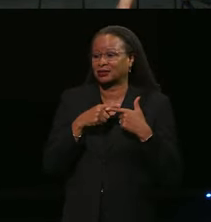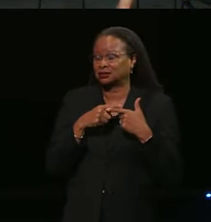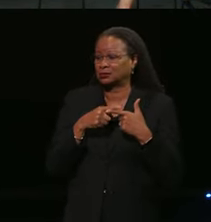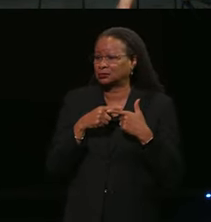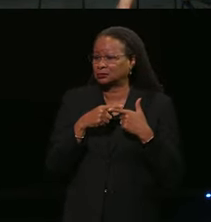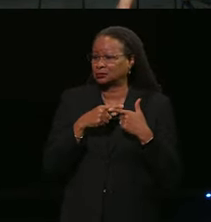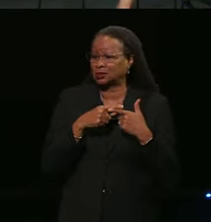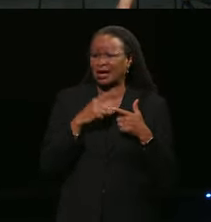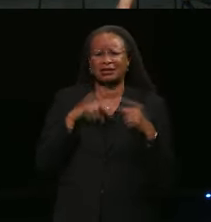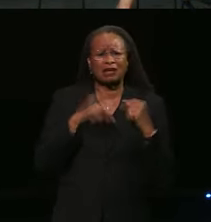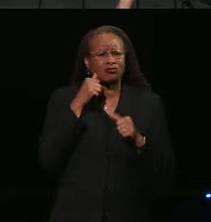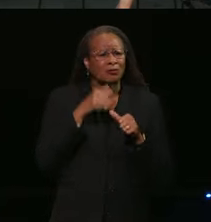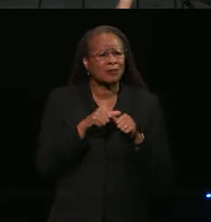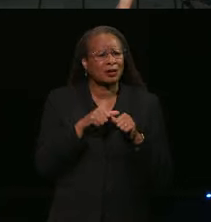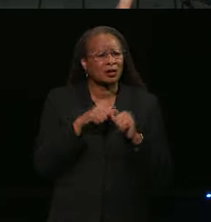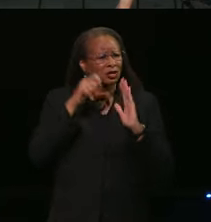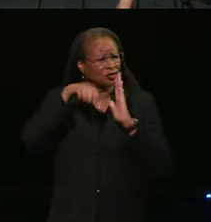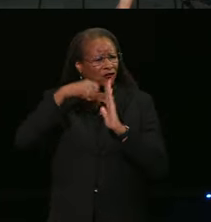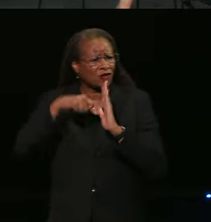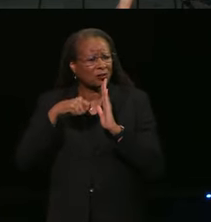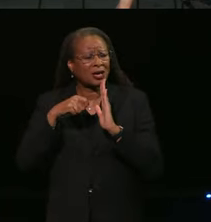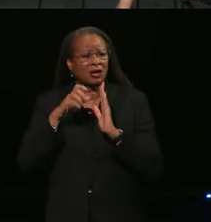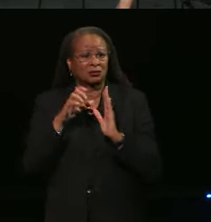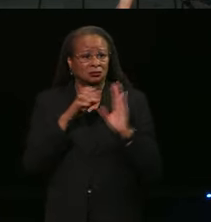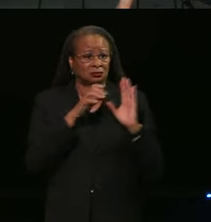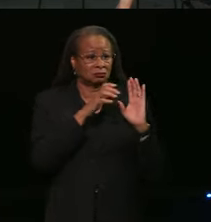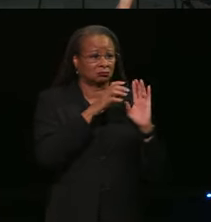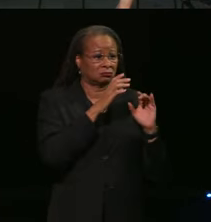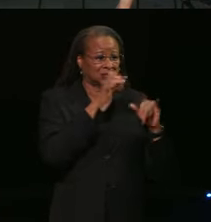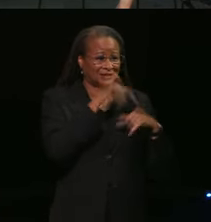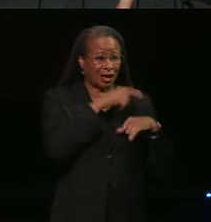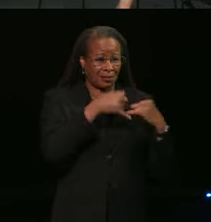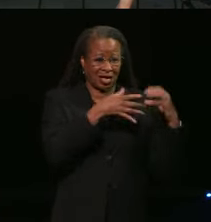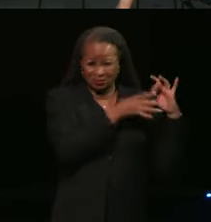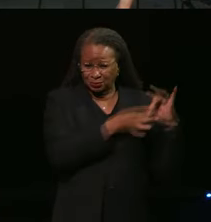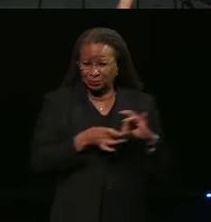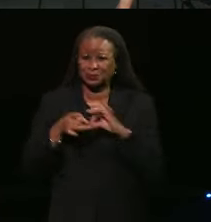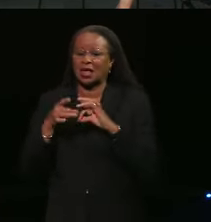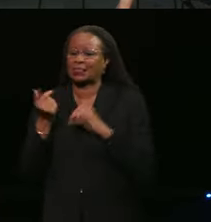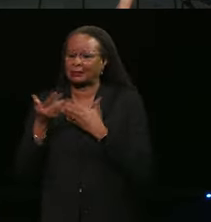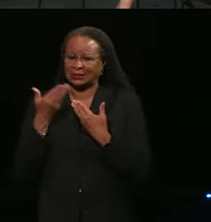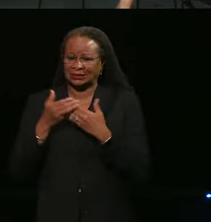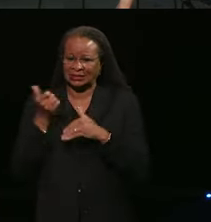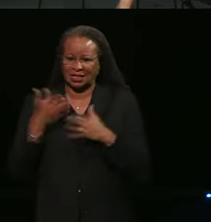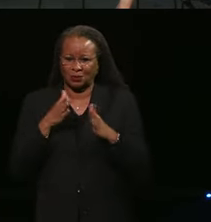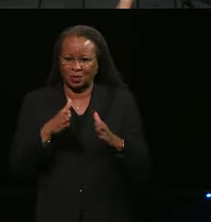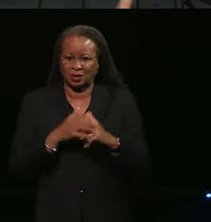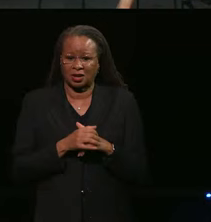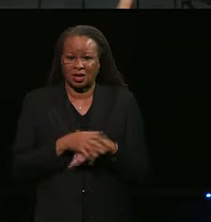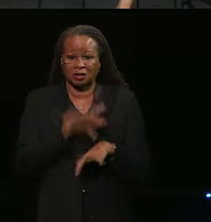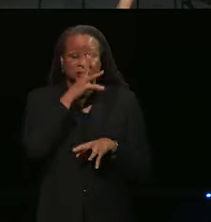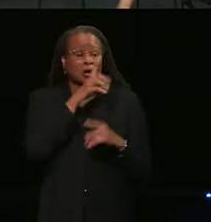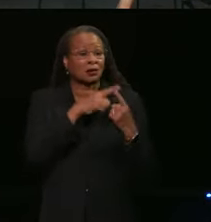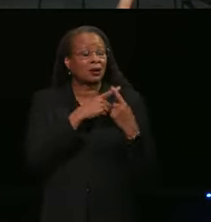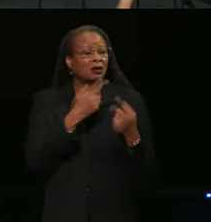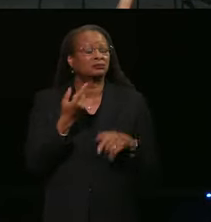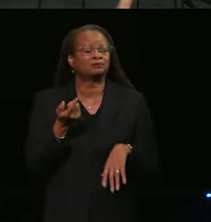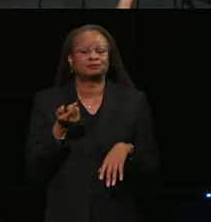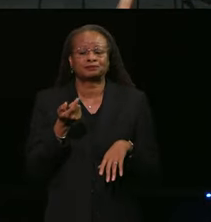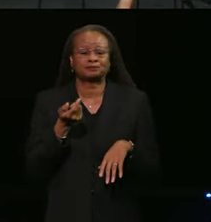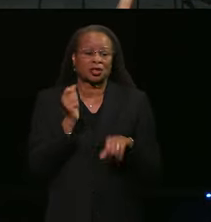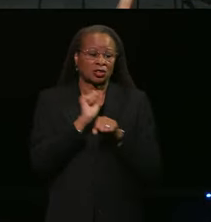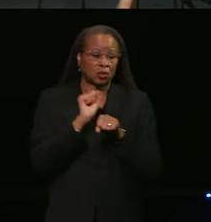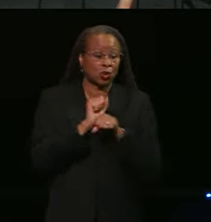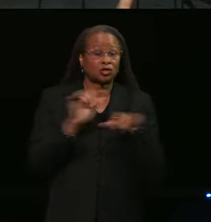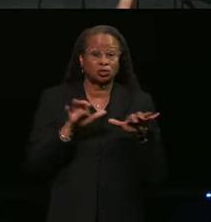also, did you shoot this in continuity? You did, so that made it a little bit easier, right? But will you talk about the